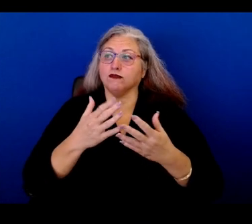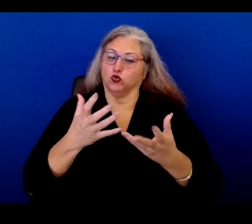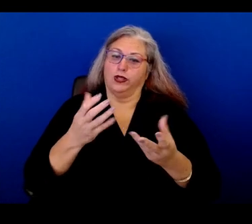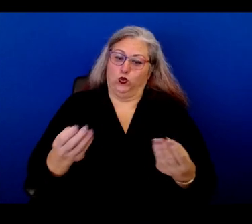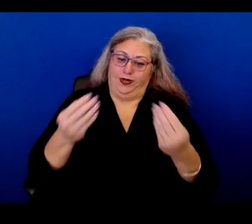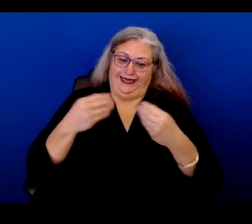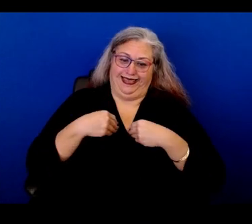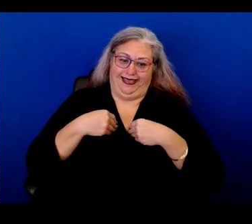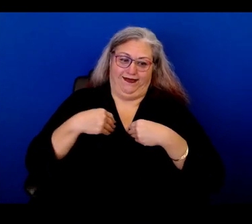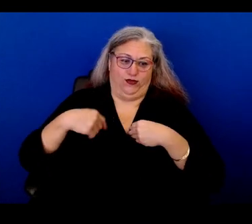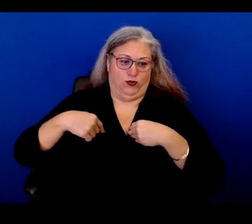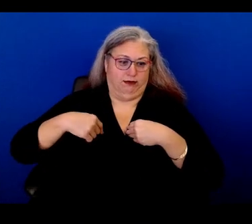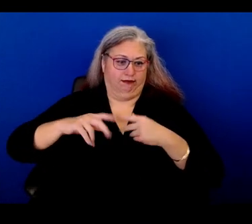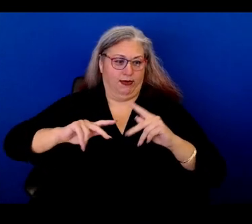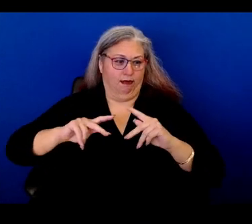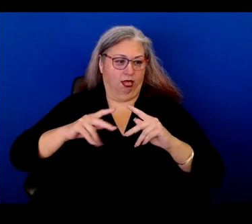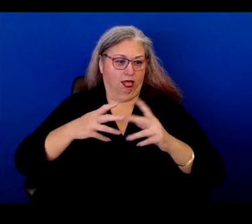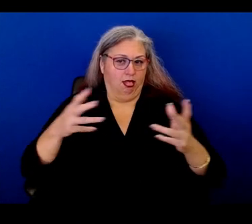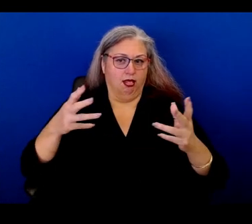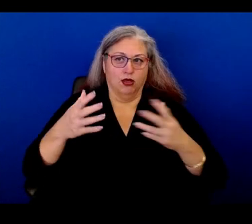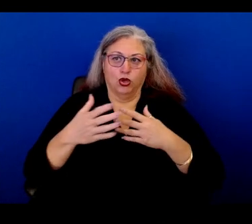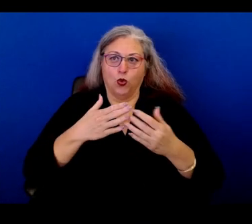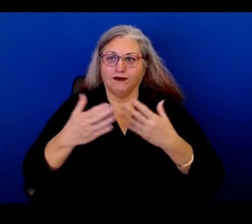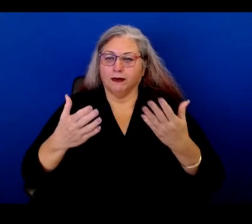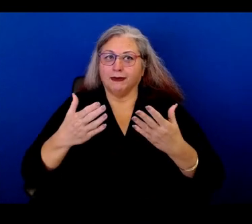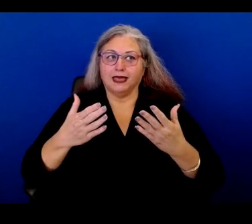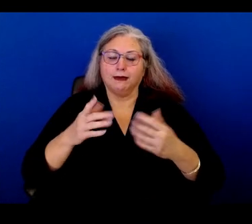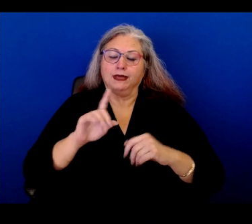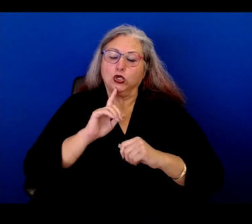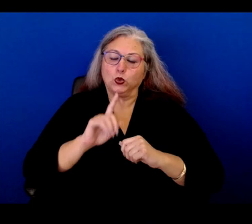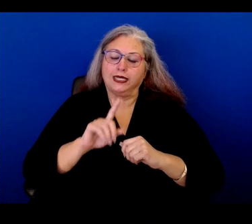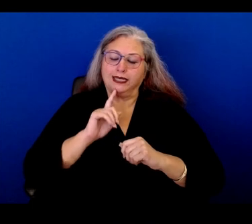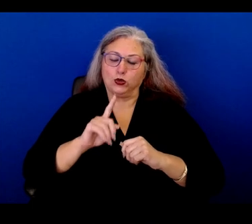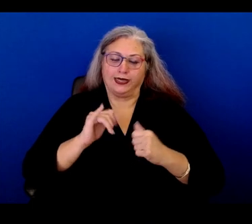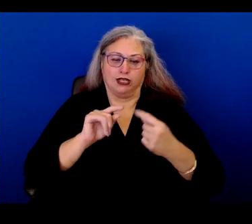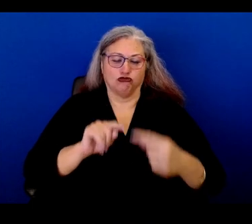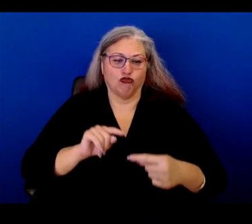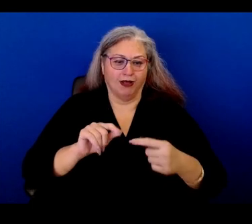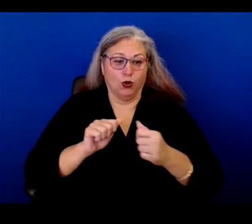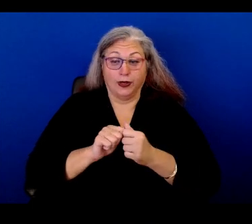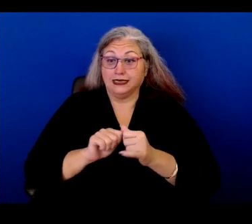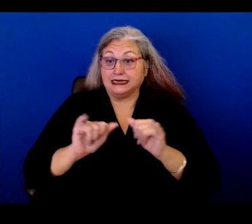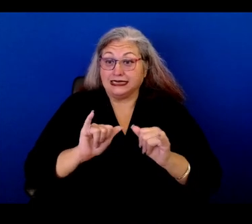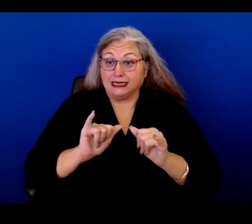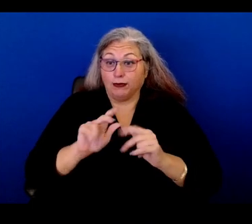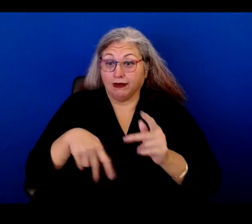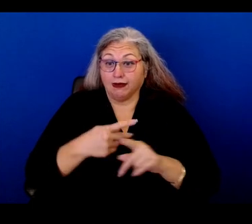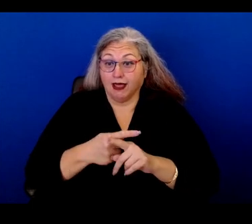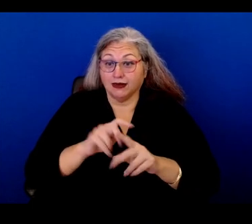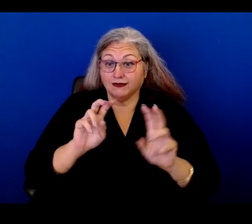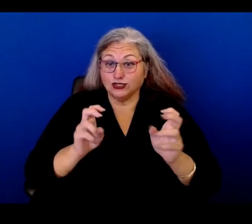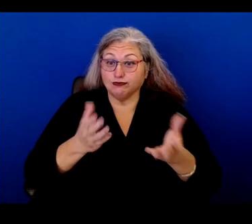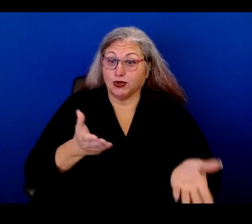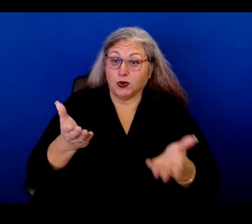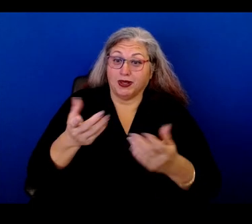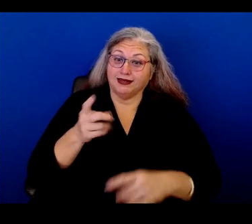give to people who may be really, really struggling with similar issues. Okay, so take